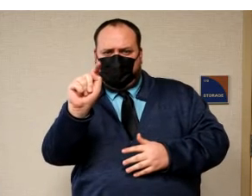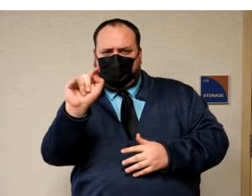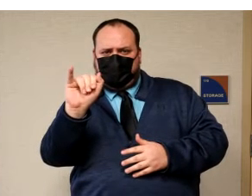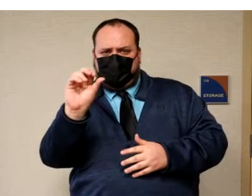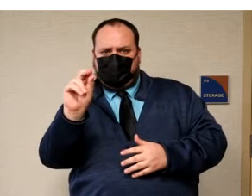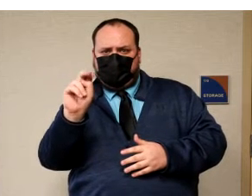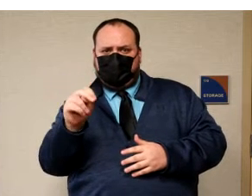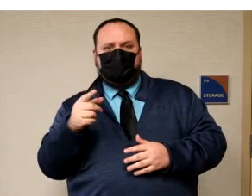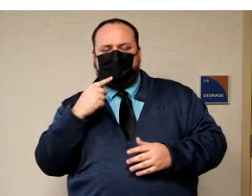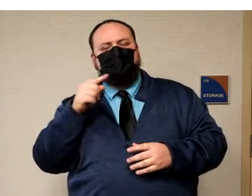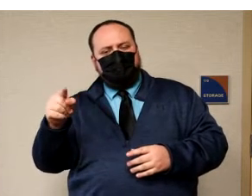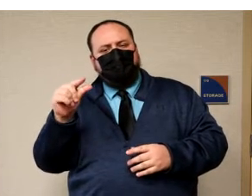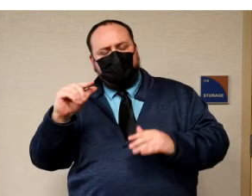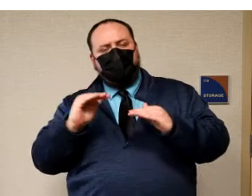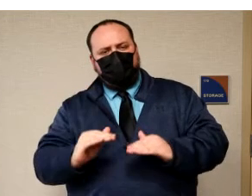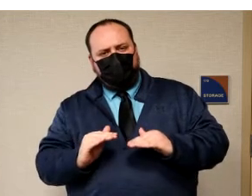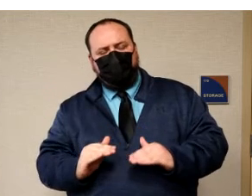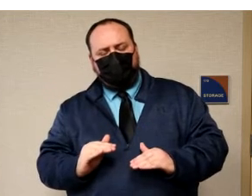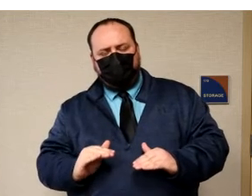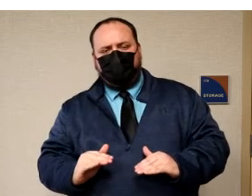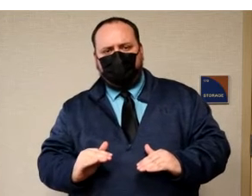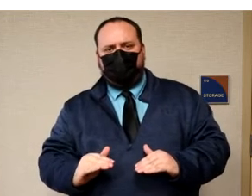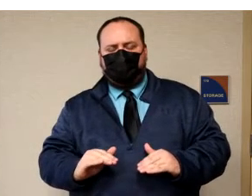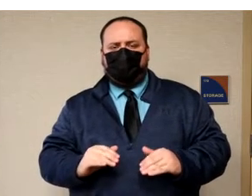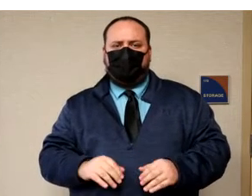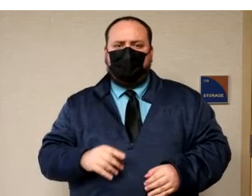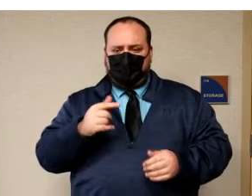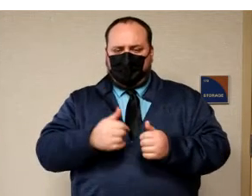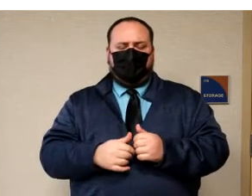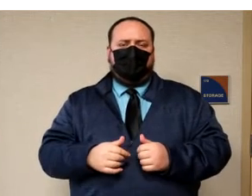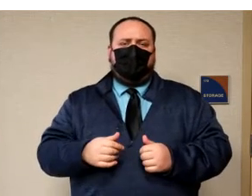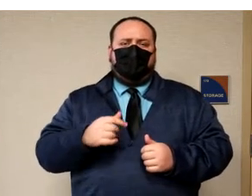below the target population.